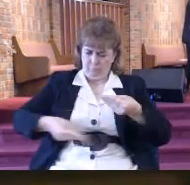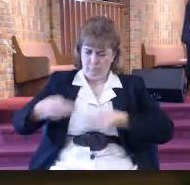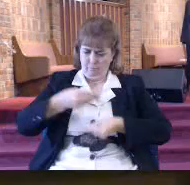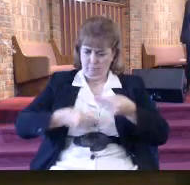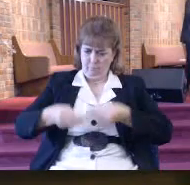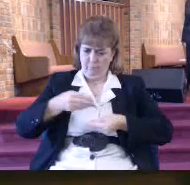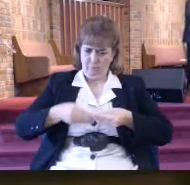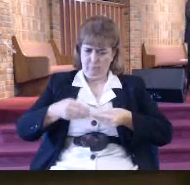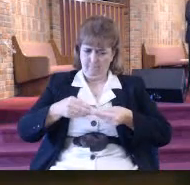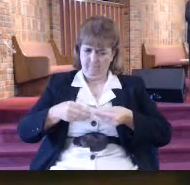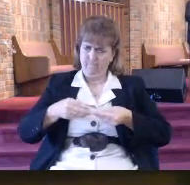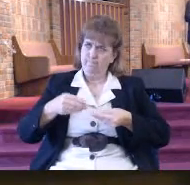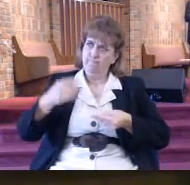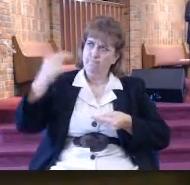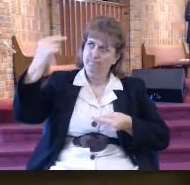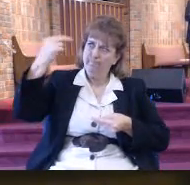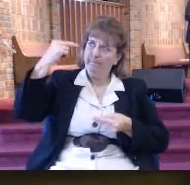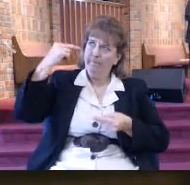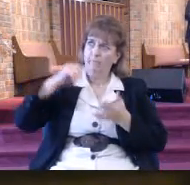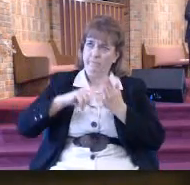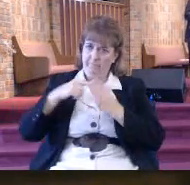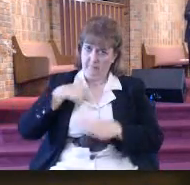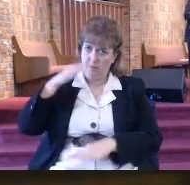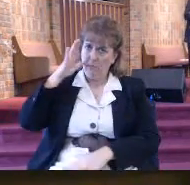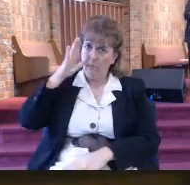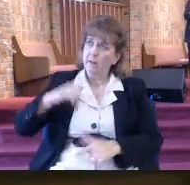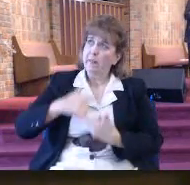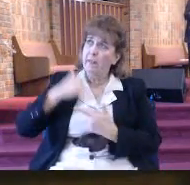life or not.